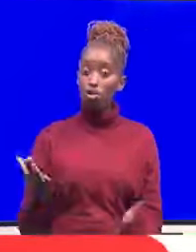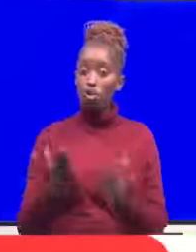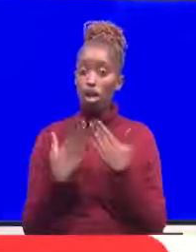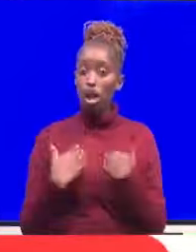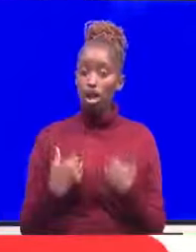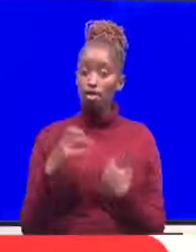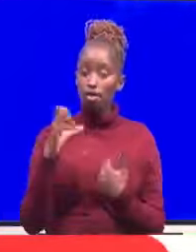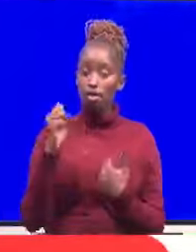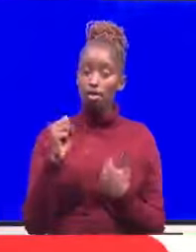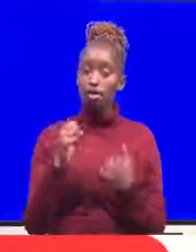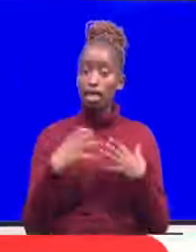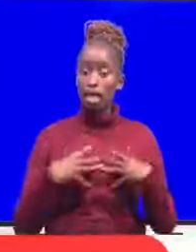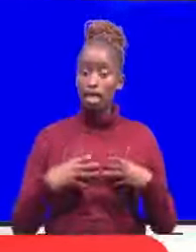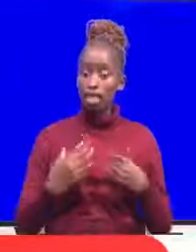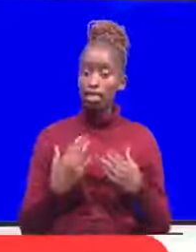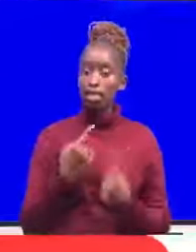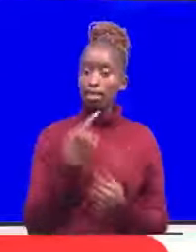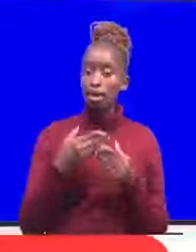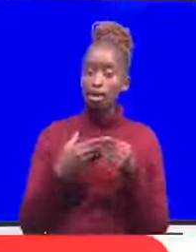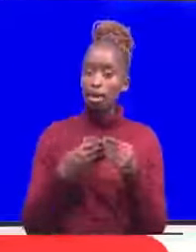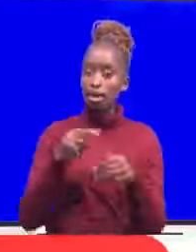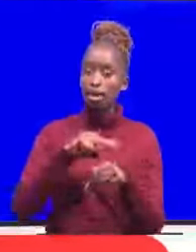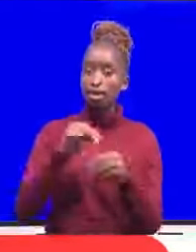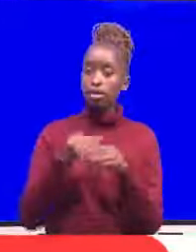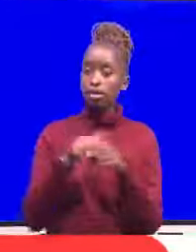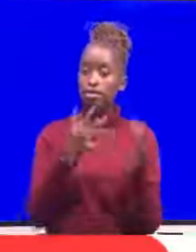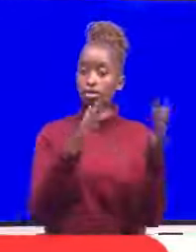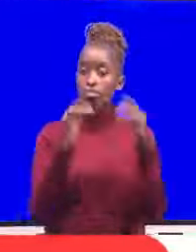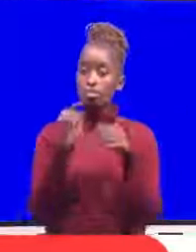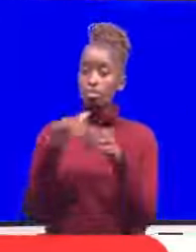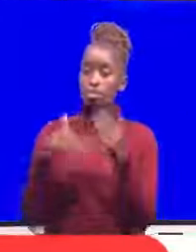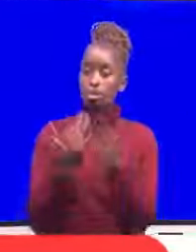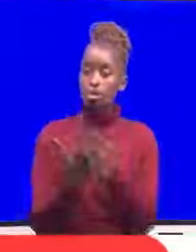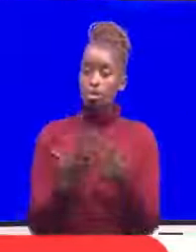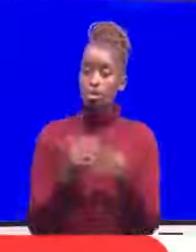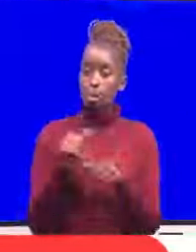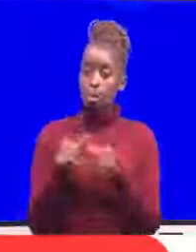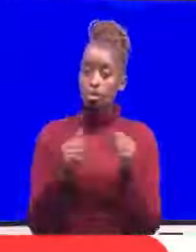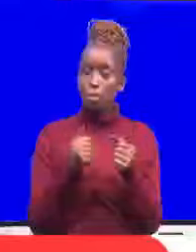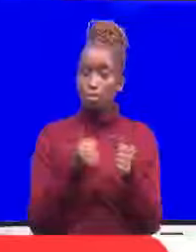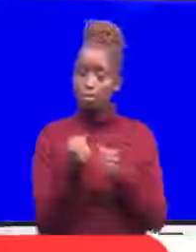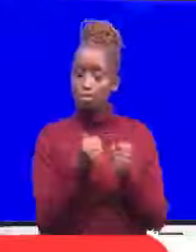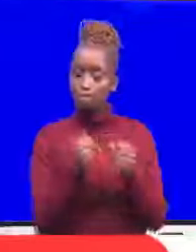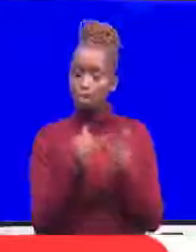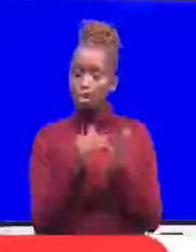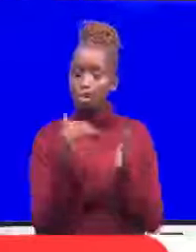Susan Nakhumicha led the nation in celebrating gains in the fight against the disease,